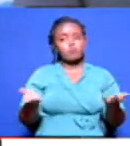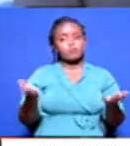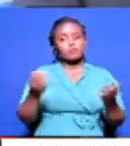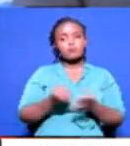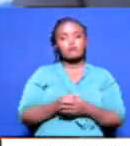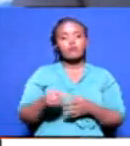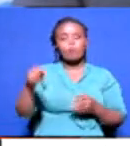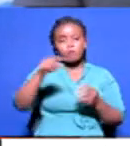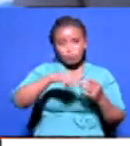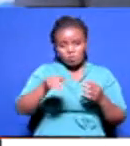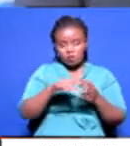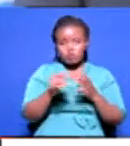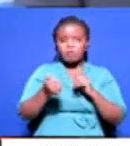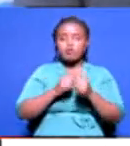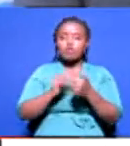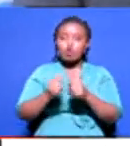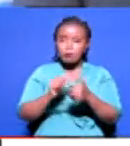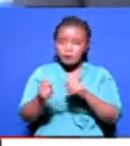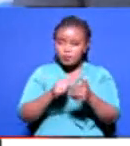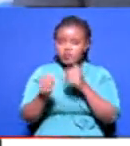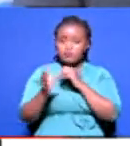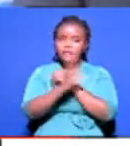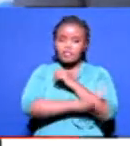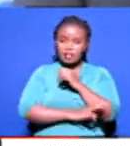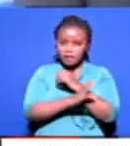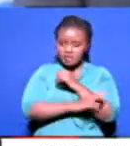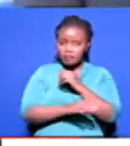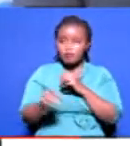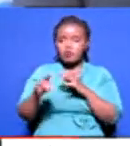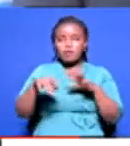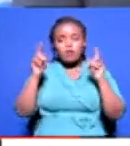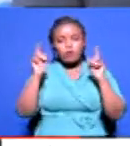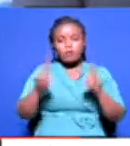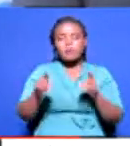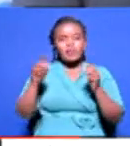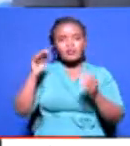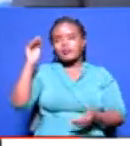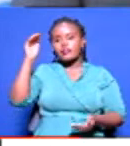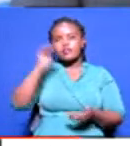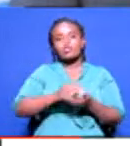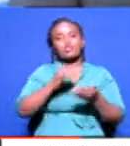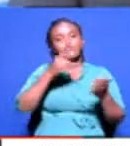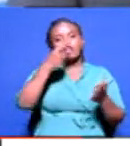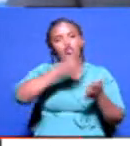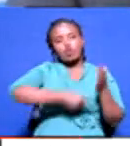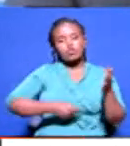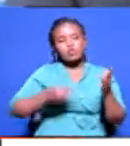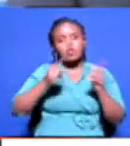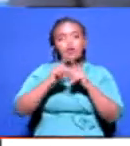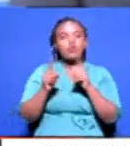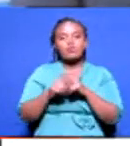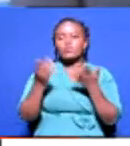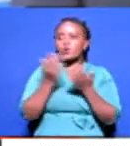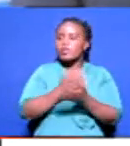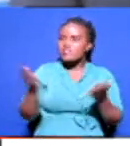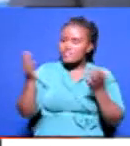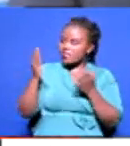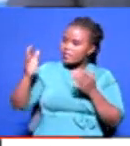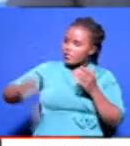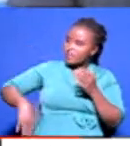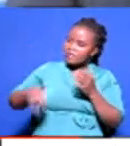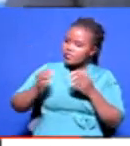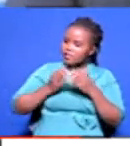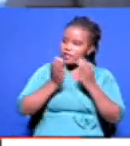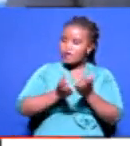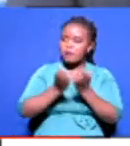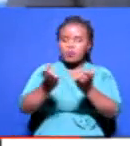to be competitive as a country, we have to reduce the logistic cost, and goods delaying at the port will generally increase